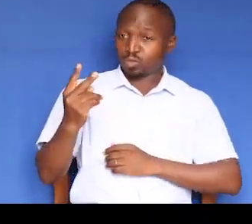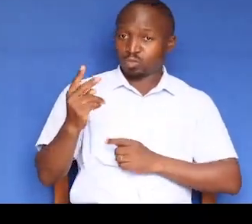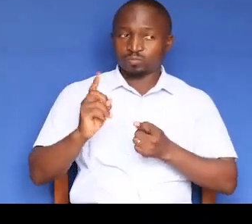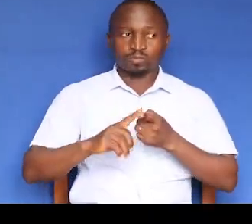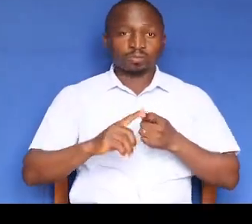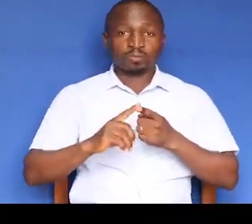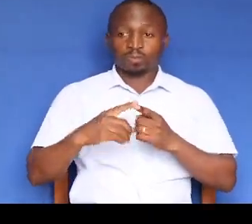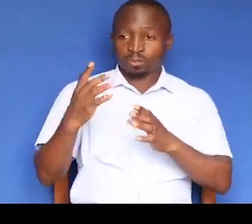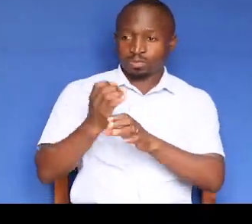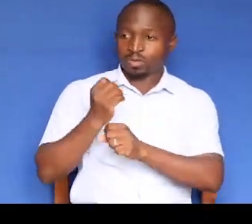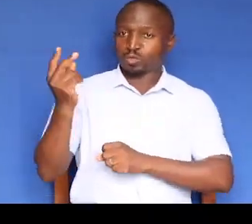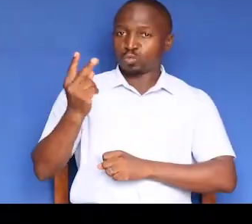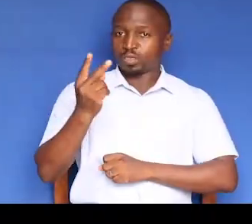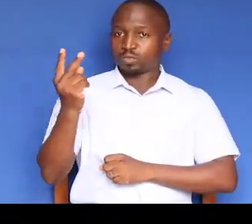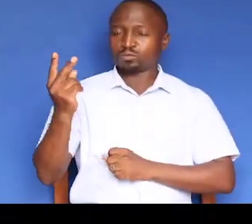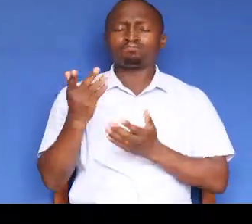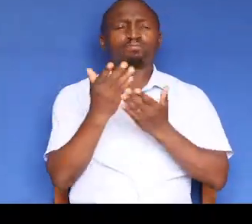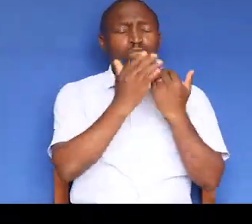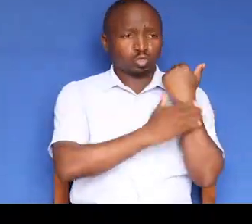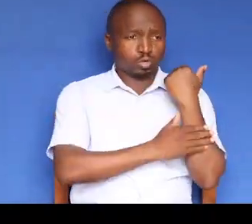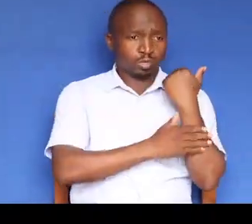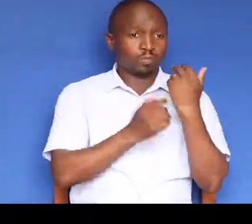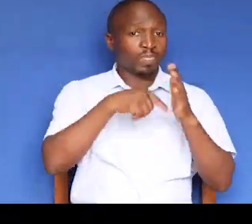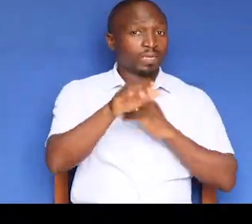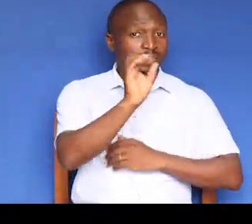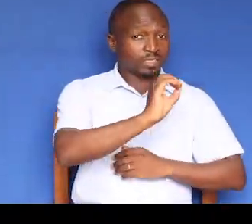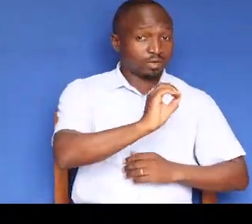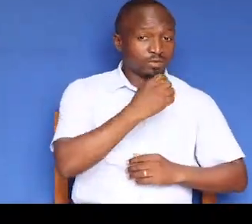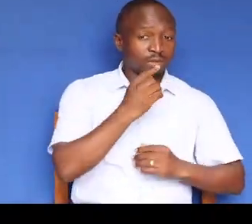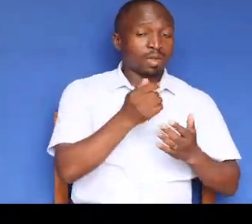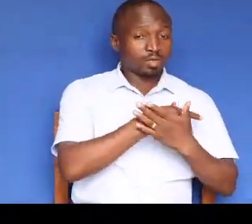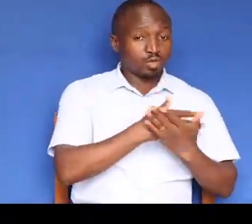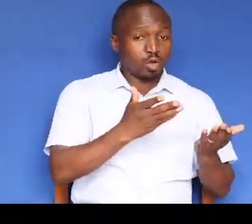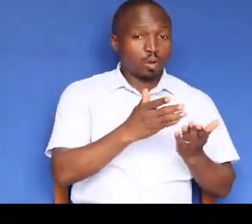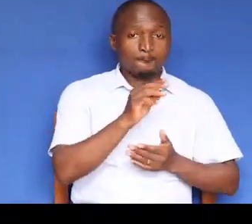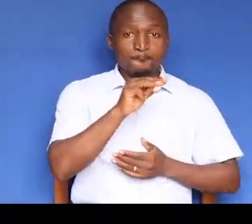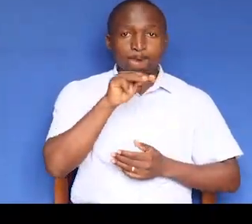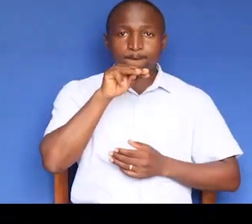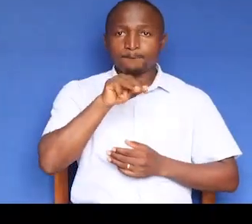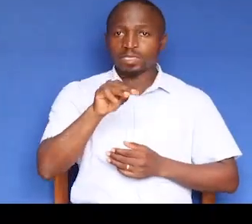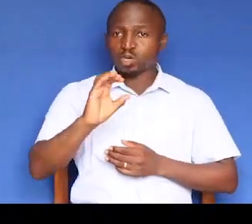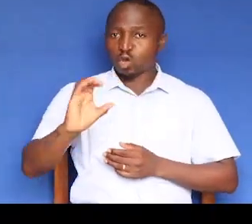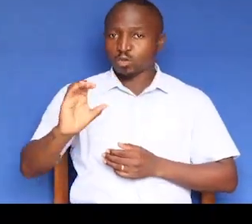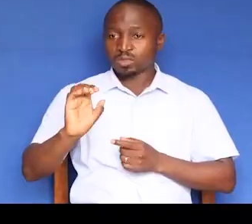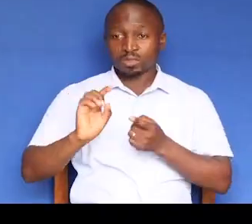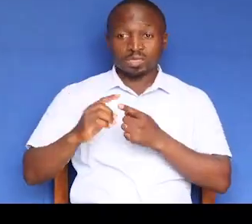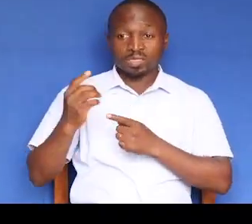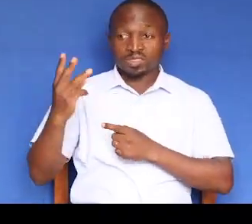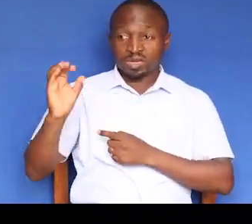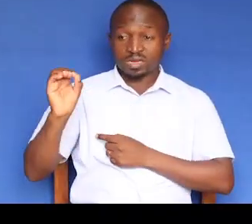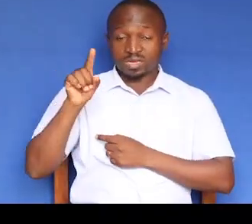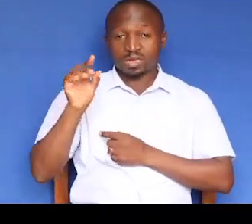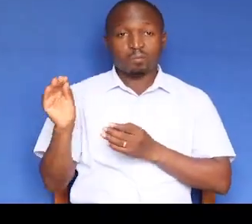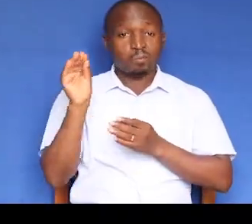2 is 22. Sorry, at 0 we said there is no marginal cost. So the 30 is